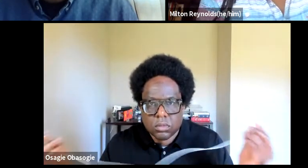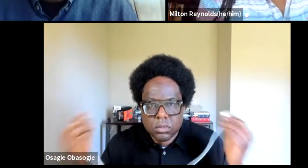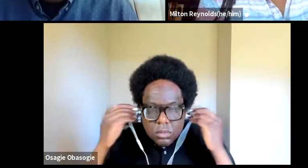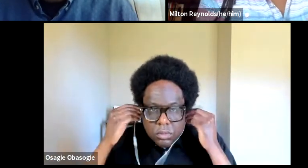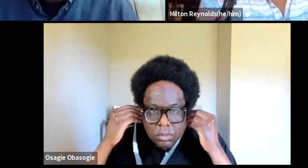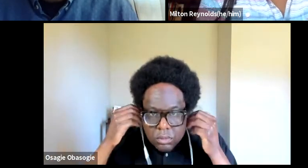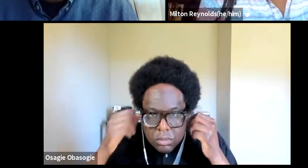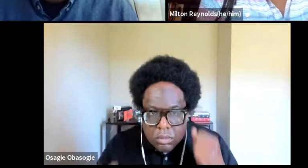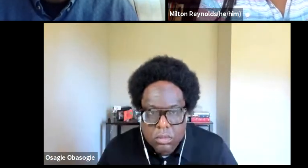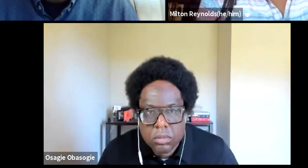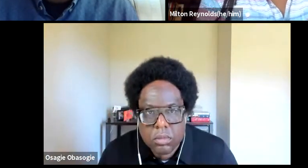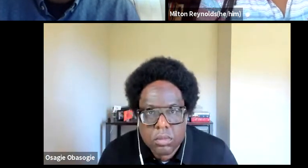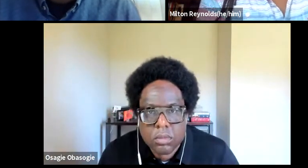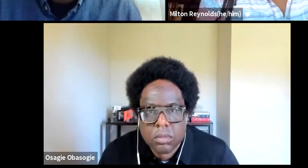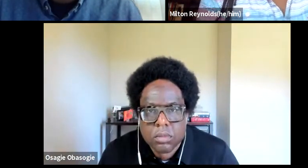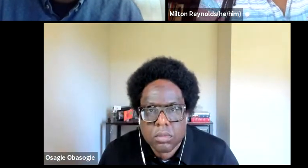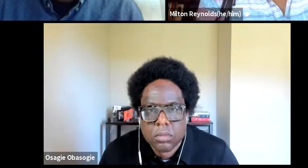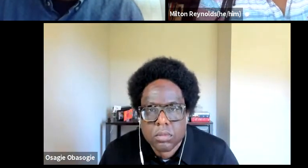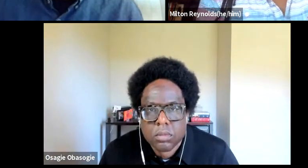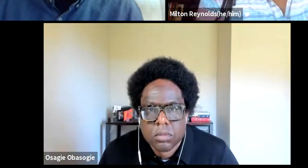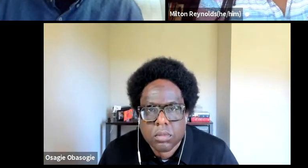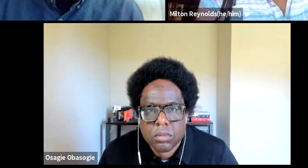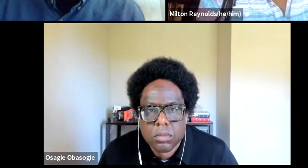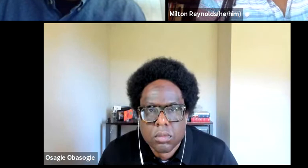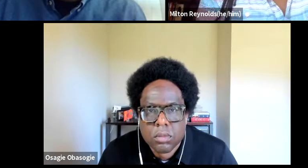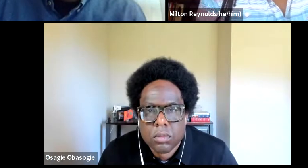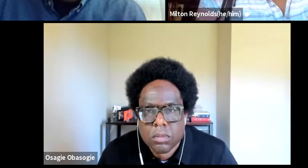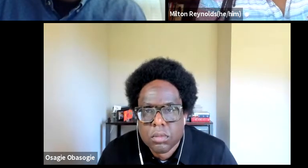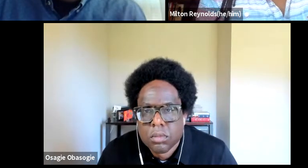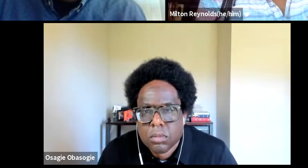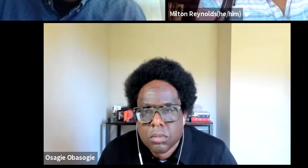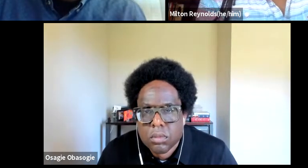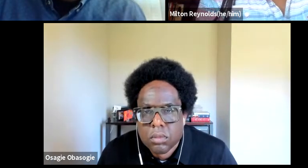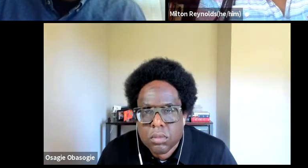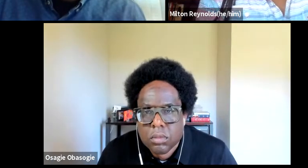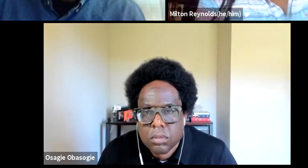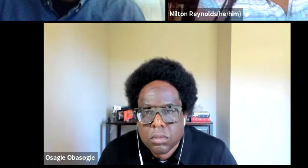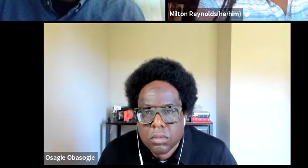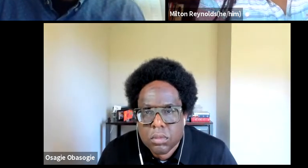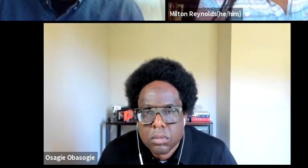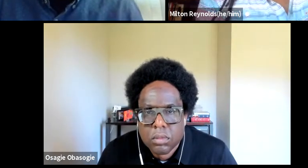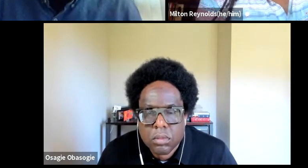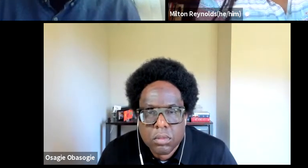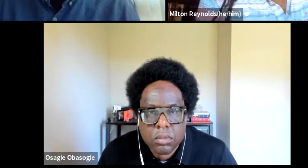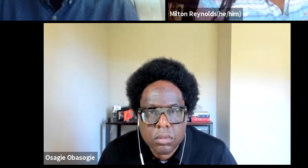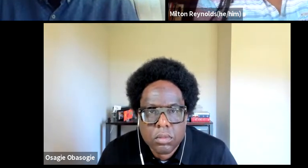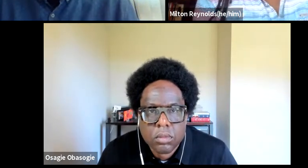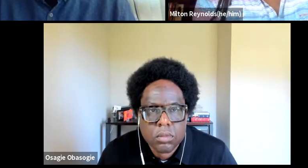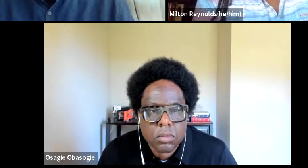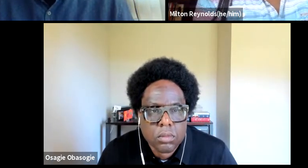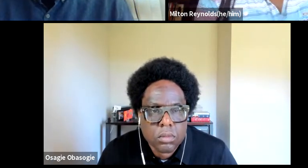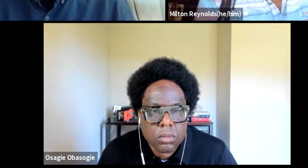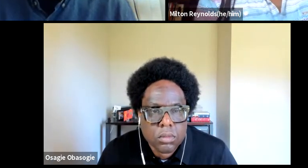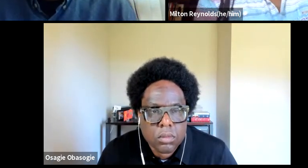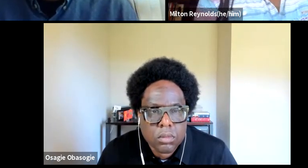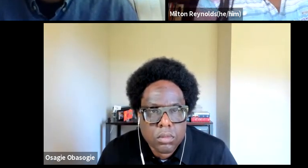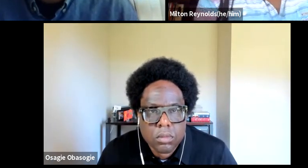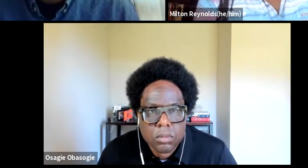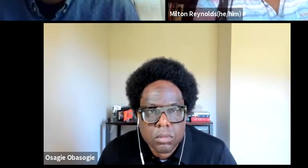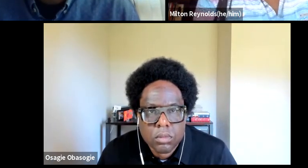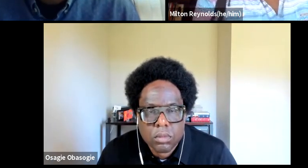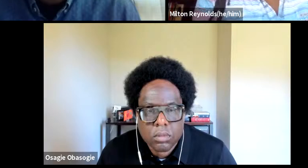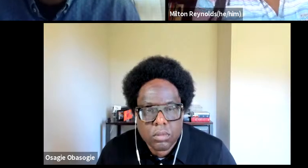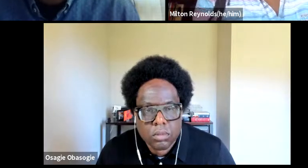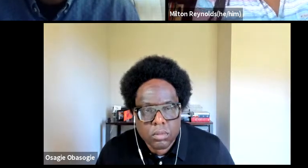here he is aosagi i'll tell you you know they're essentially reverse designs right